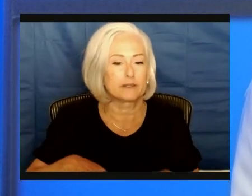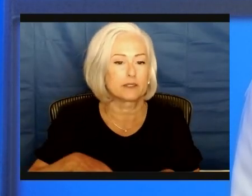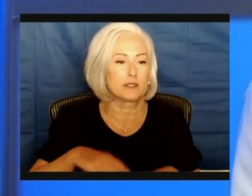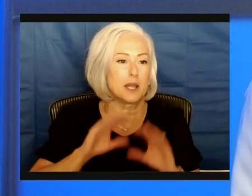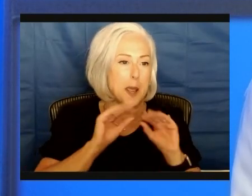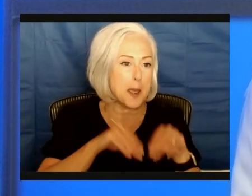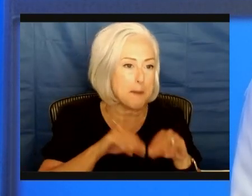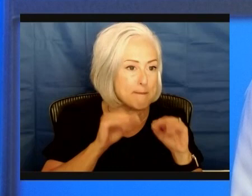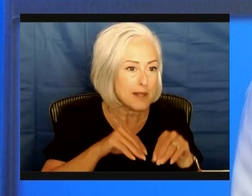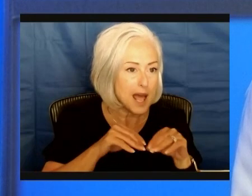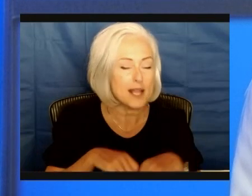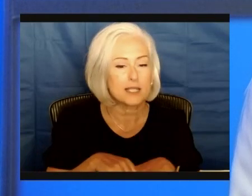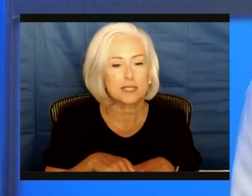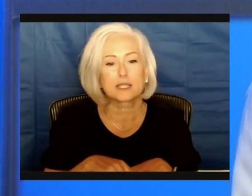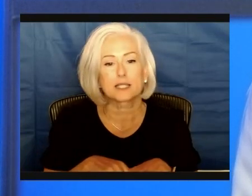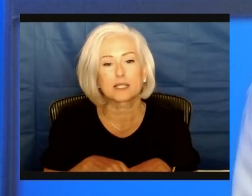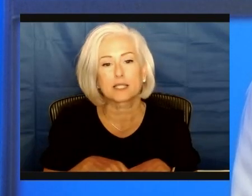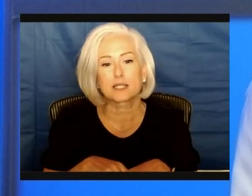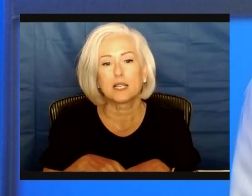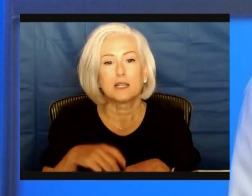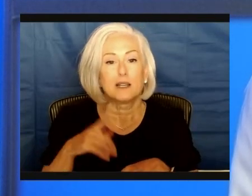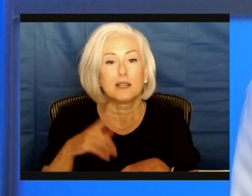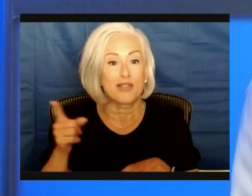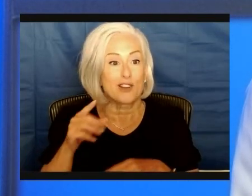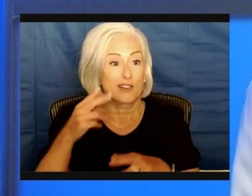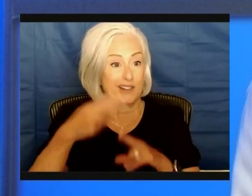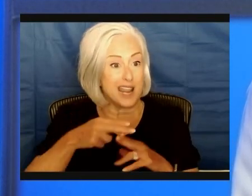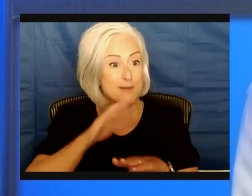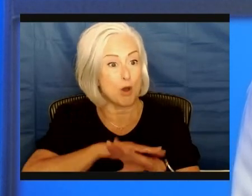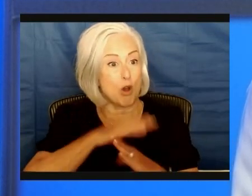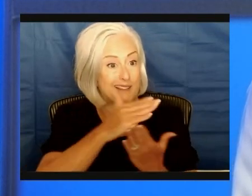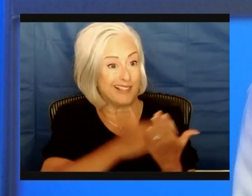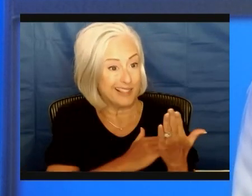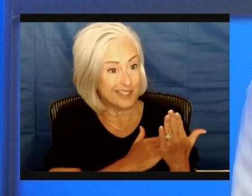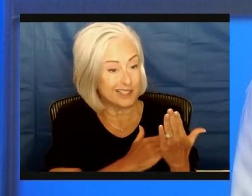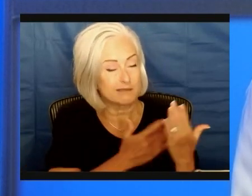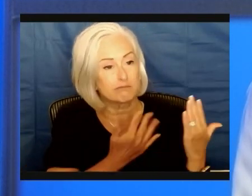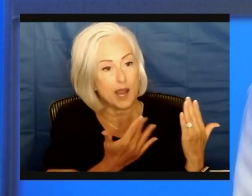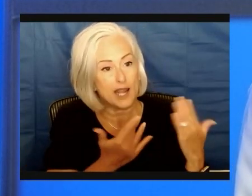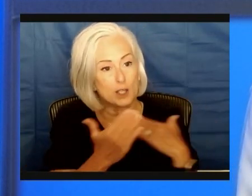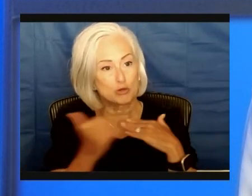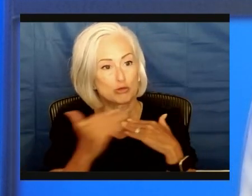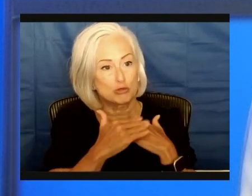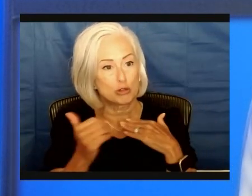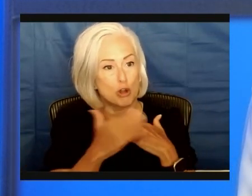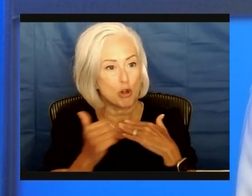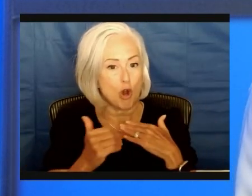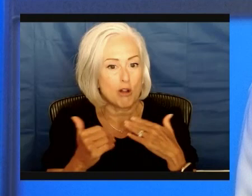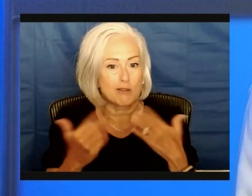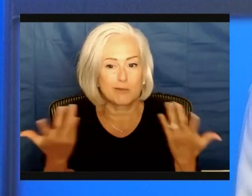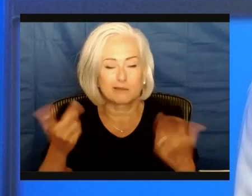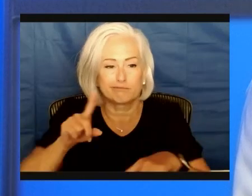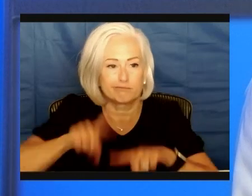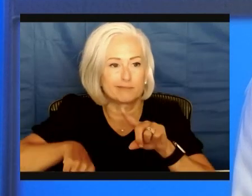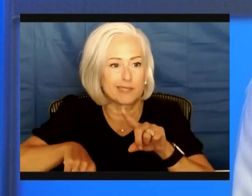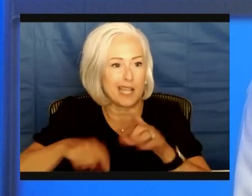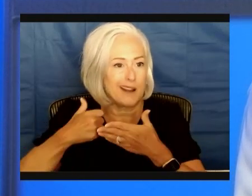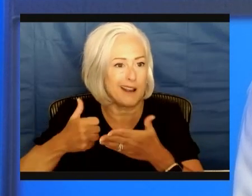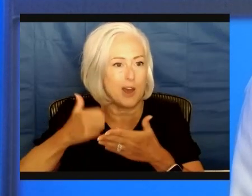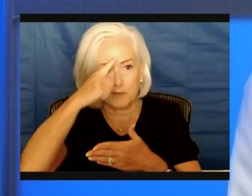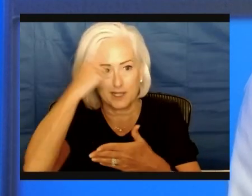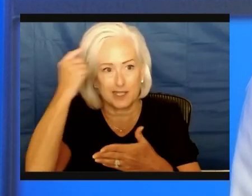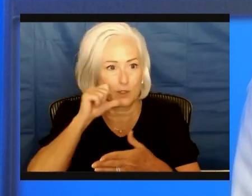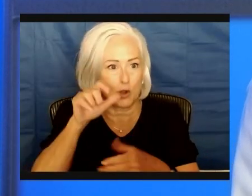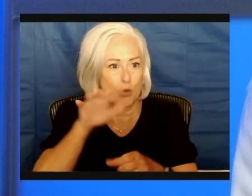and they are waiting to be called on and to be operated. But they don't have this chance because we don't have the proper implants and instruments available for